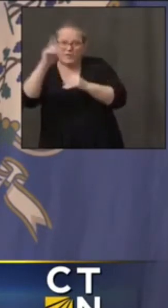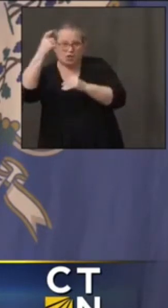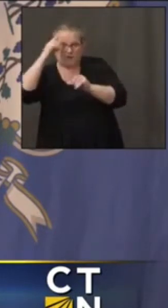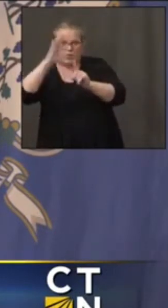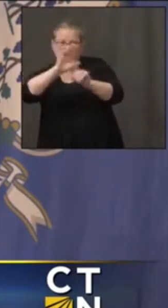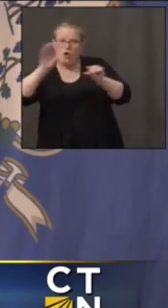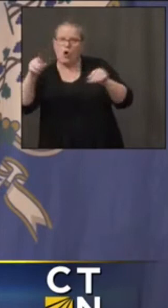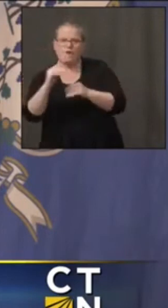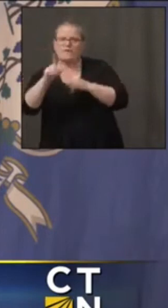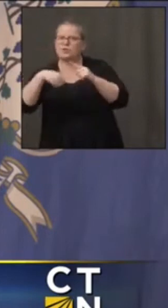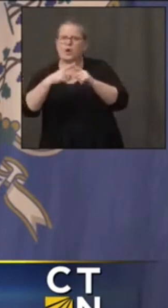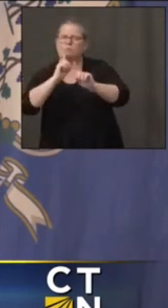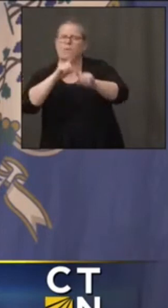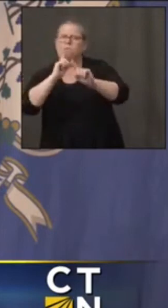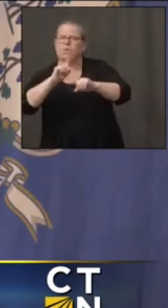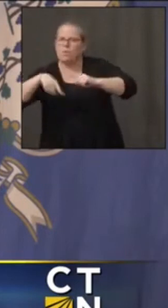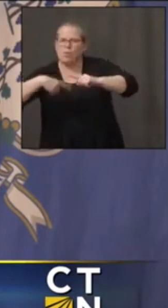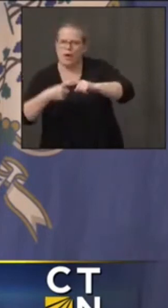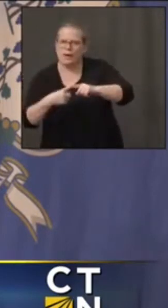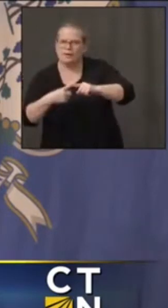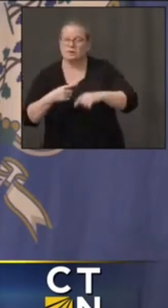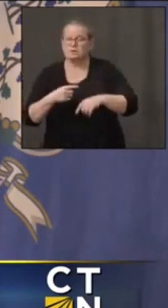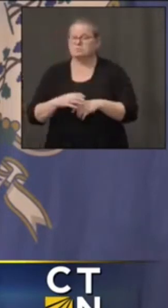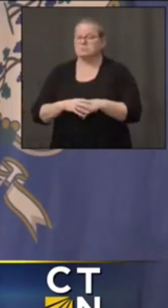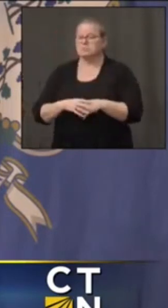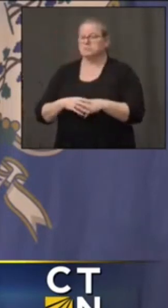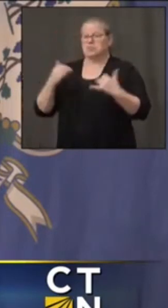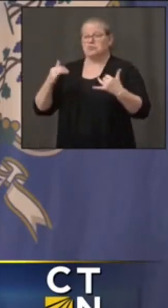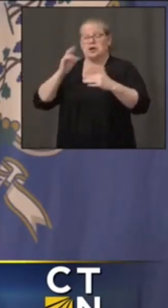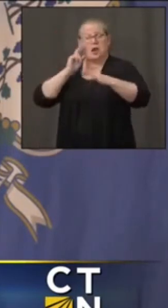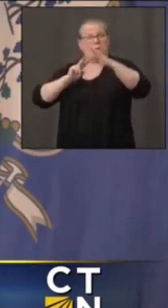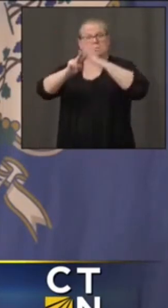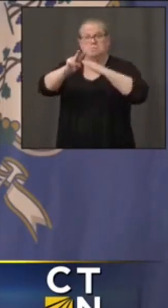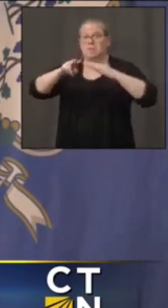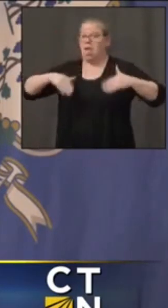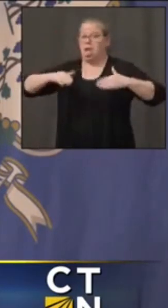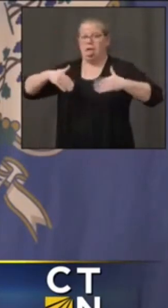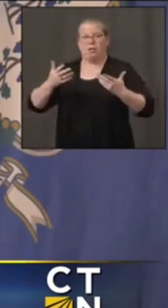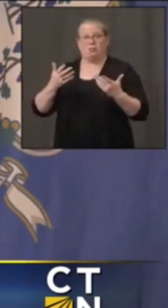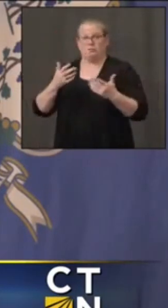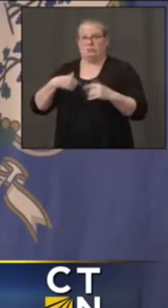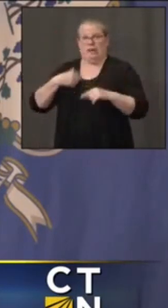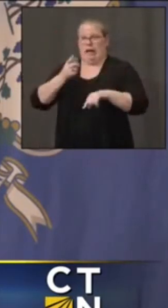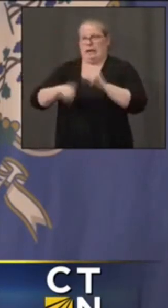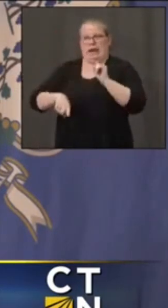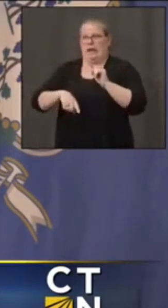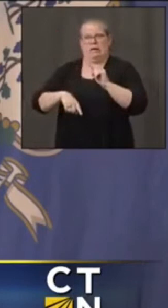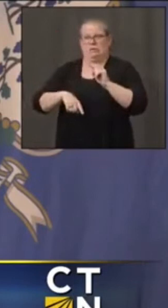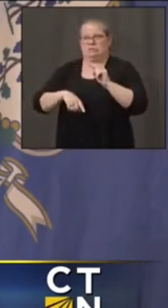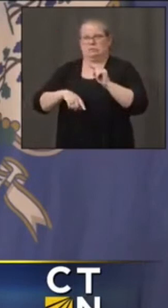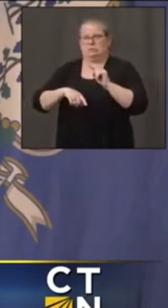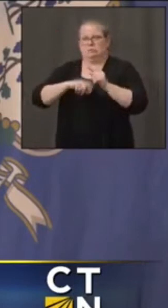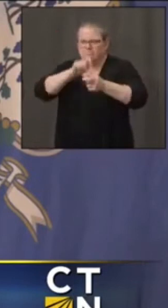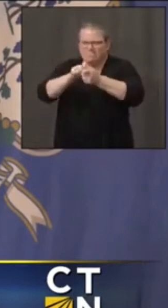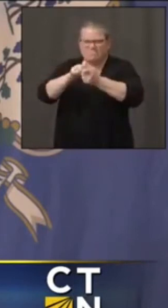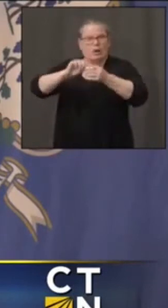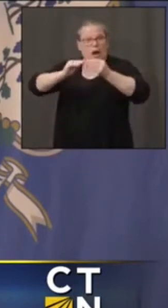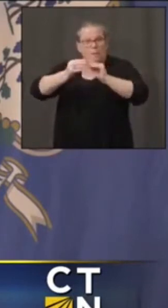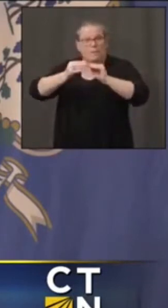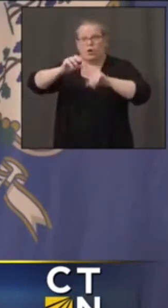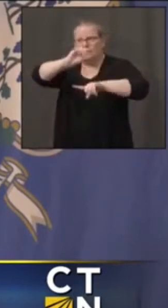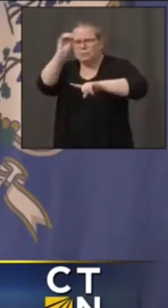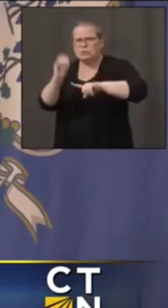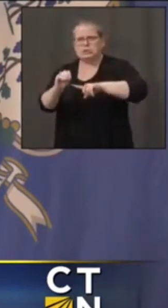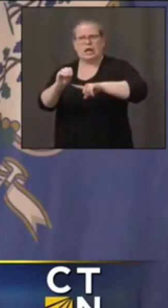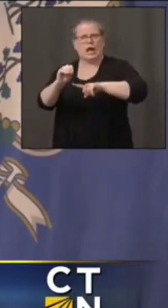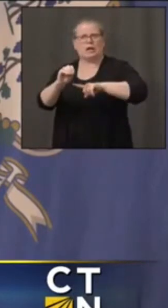That's not anticipated at this point. I can't give you an absolute fail-safe number of 25 per 100,000, and this is what we do,